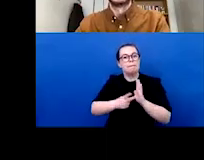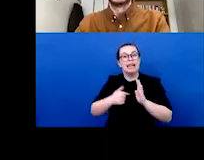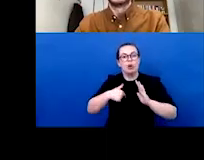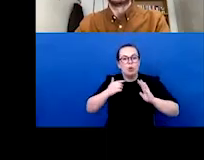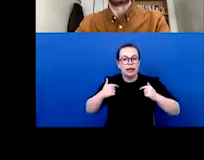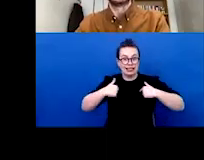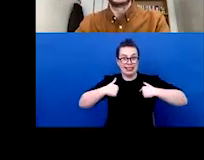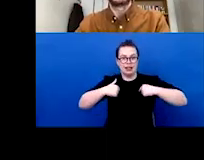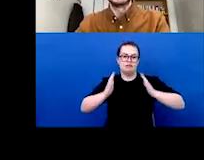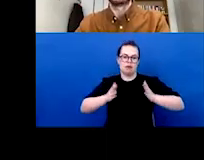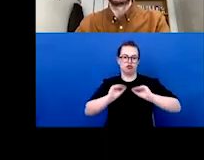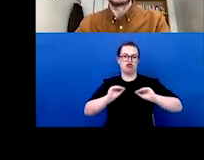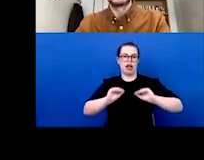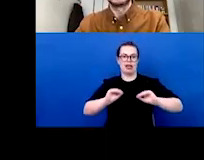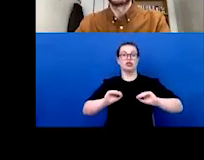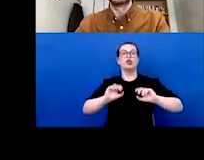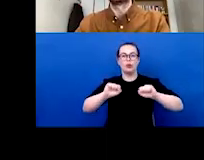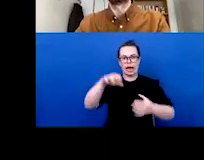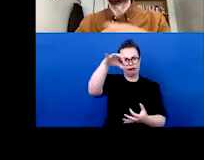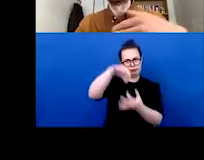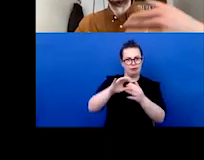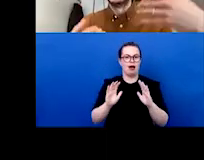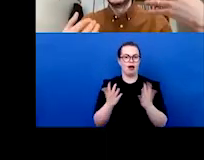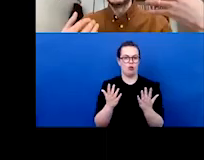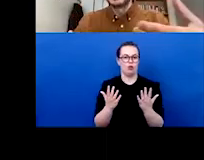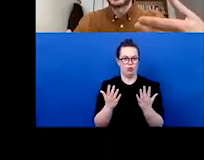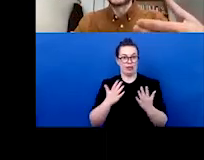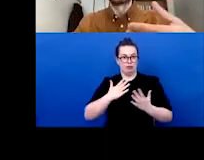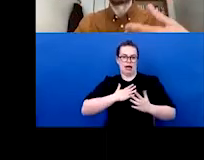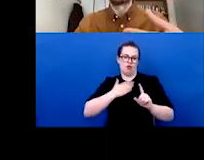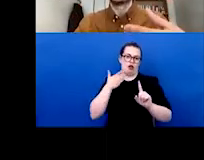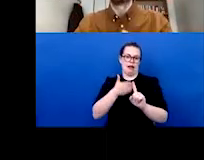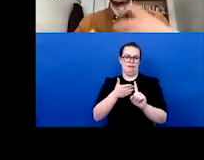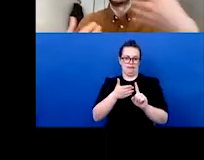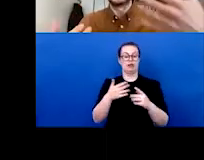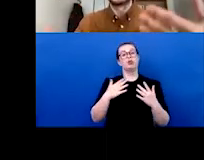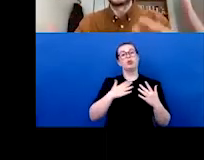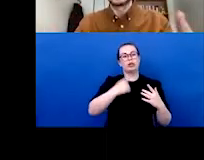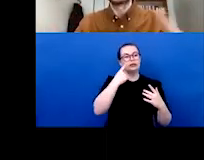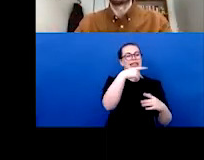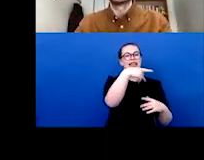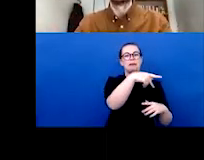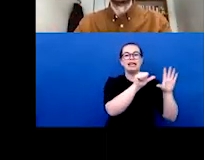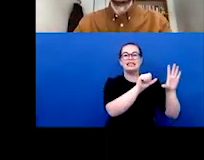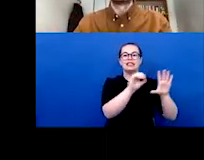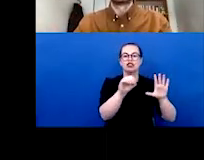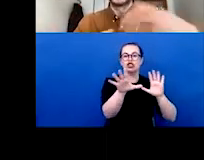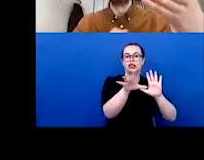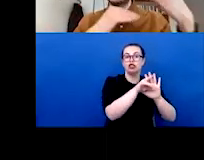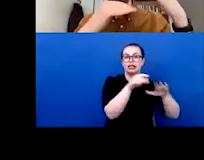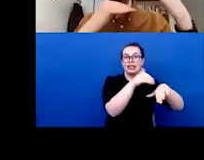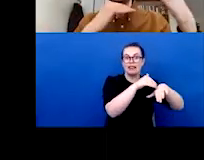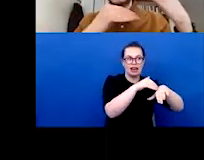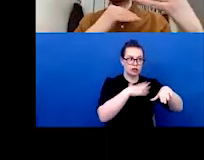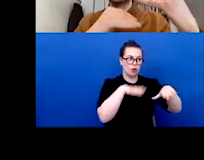those of the G stream. So recall that we want to model the P600 effect, the P600 attraction effect, as a